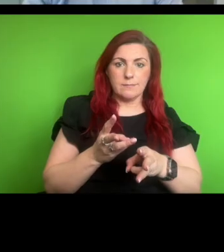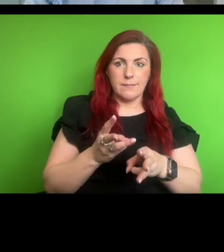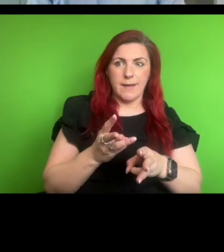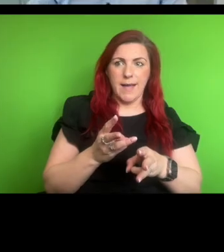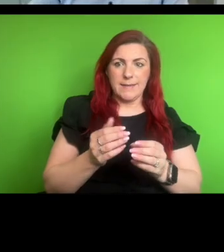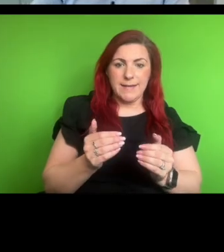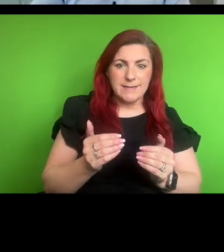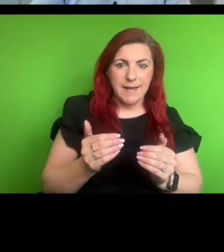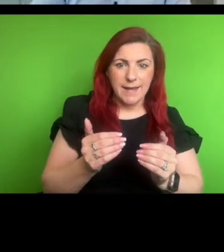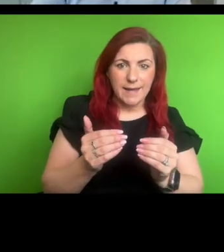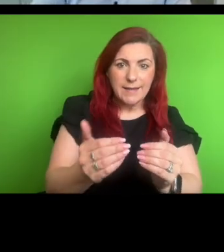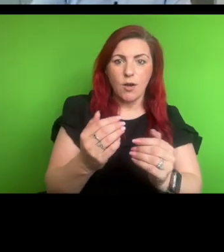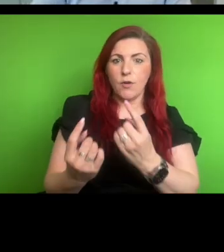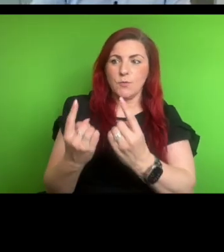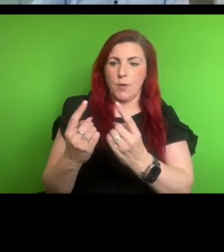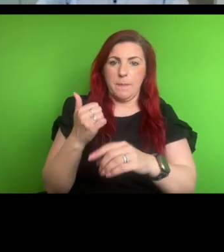draft standards.